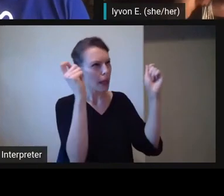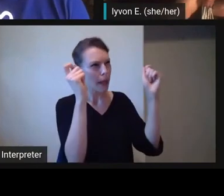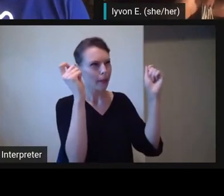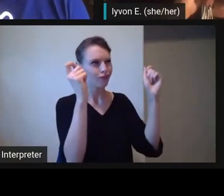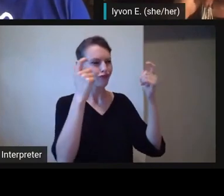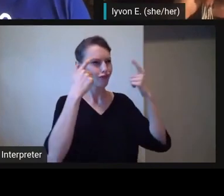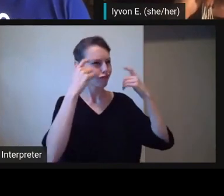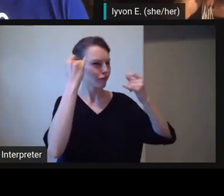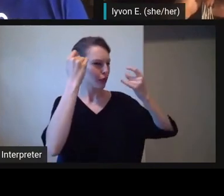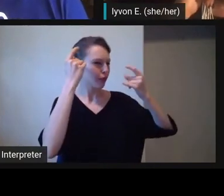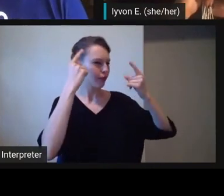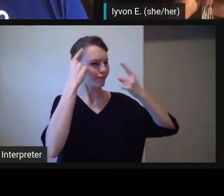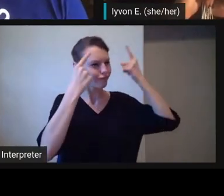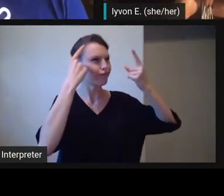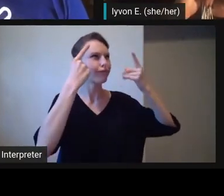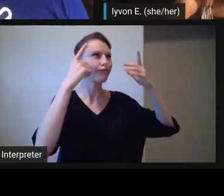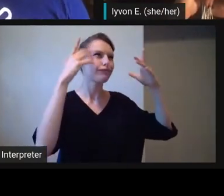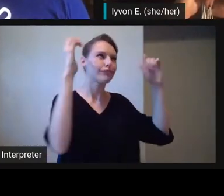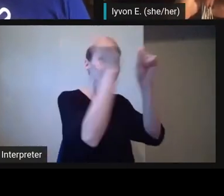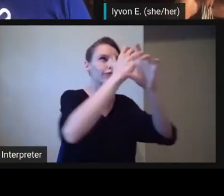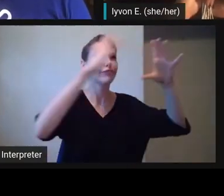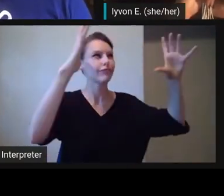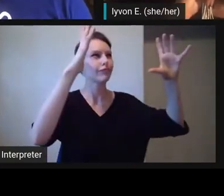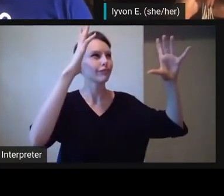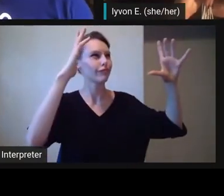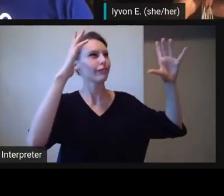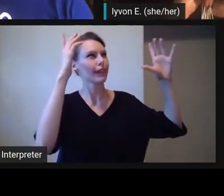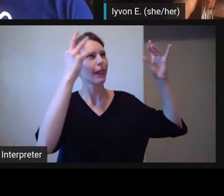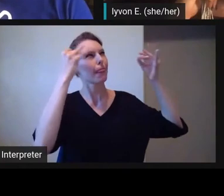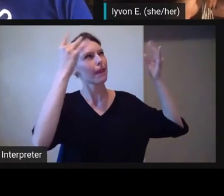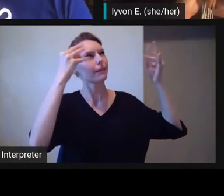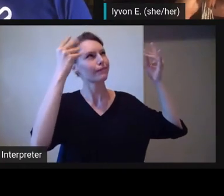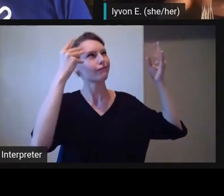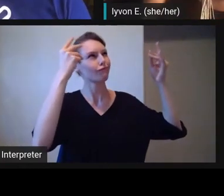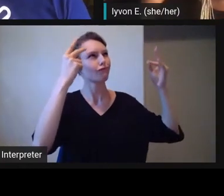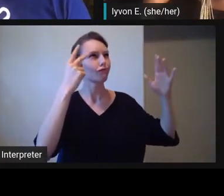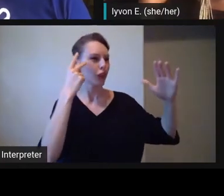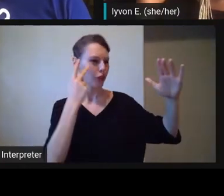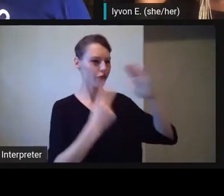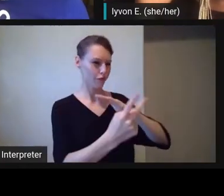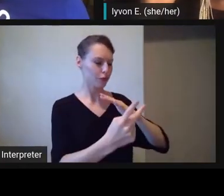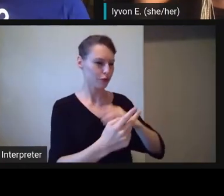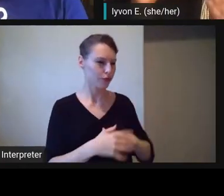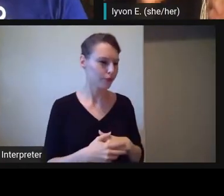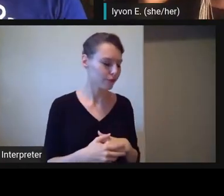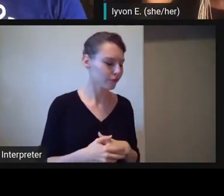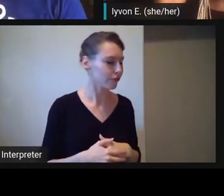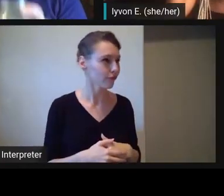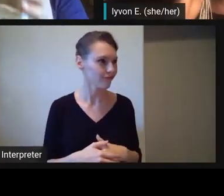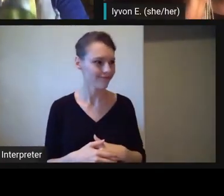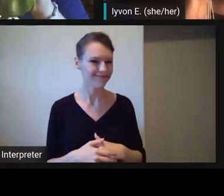Exactly. I think about Gen Z and, you know, are we, as a millennial,